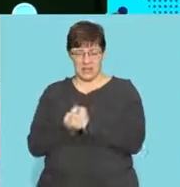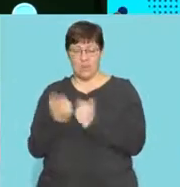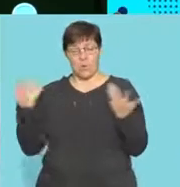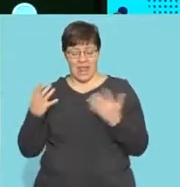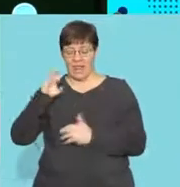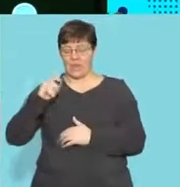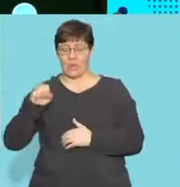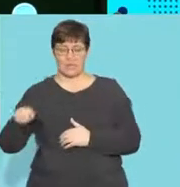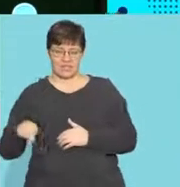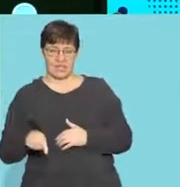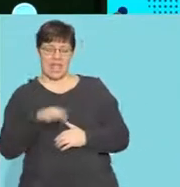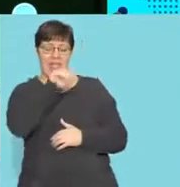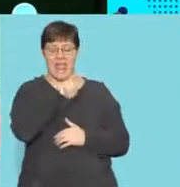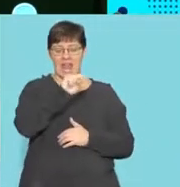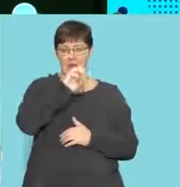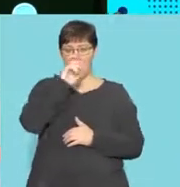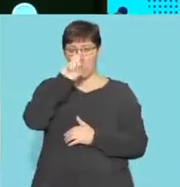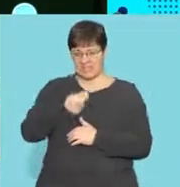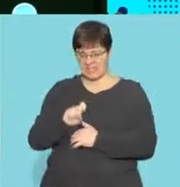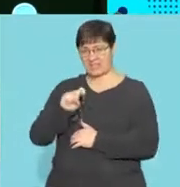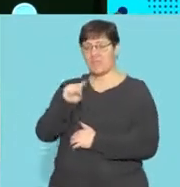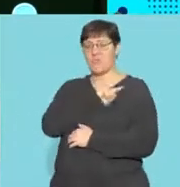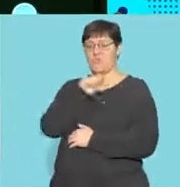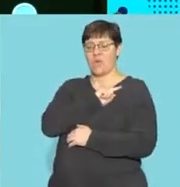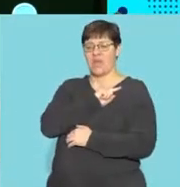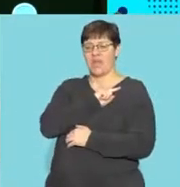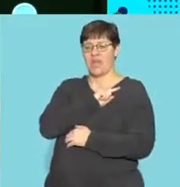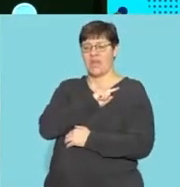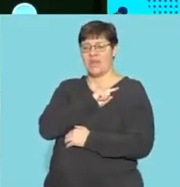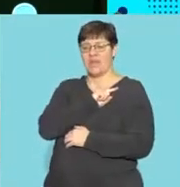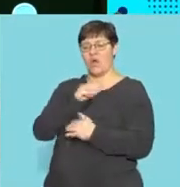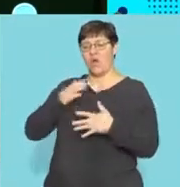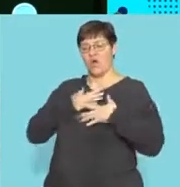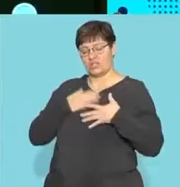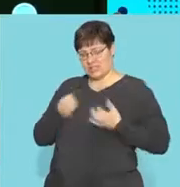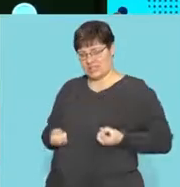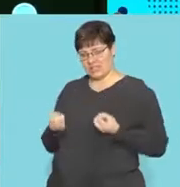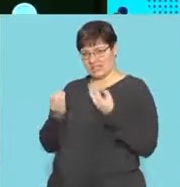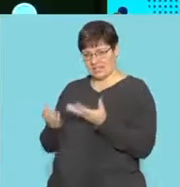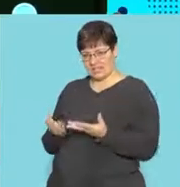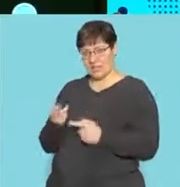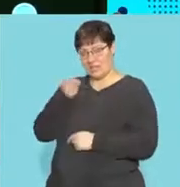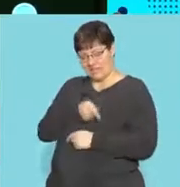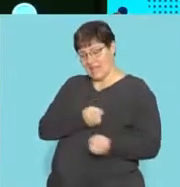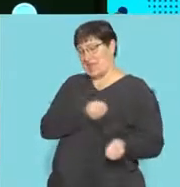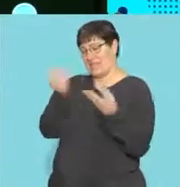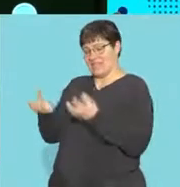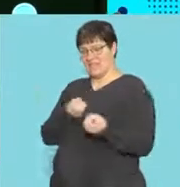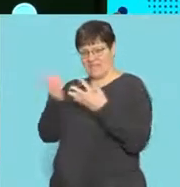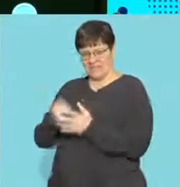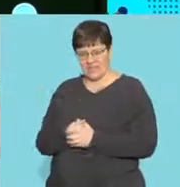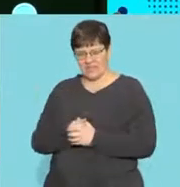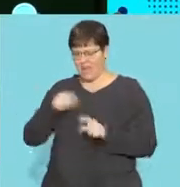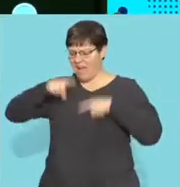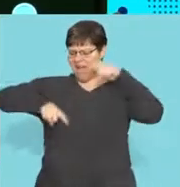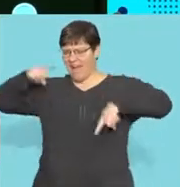and anox, because we got oxidation taking place at the anode. All of these terms